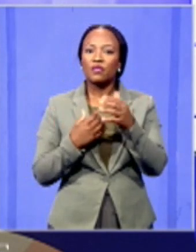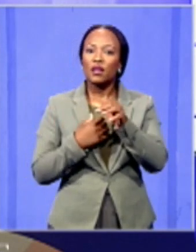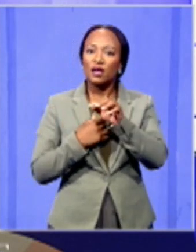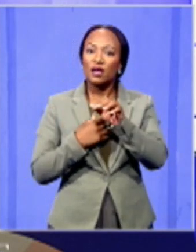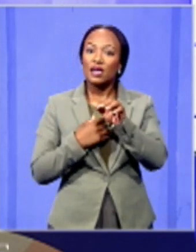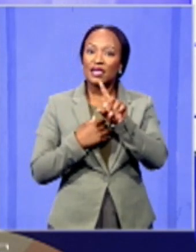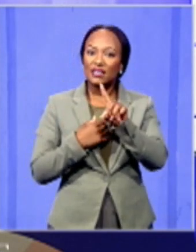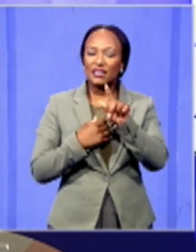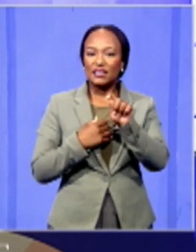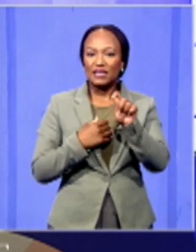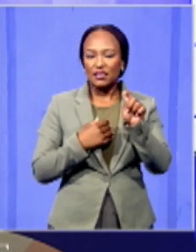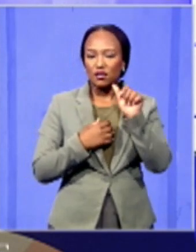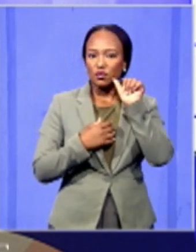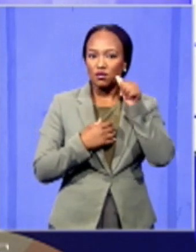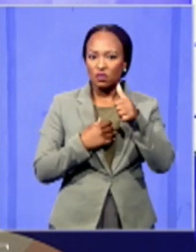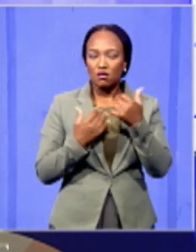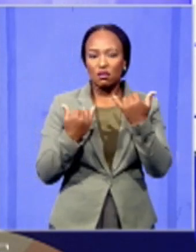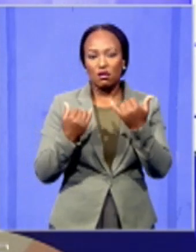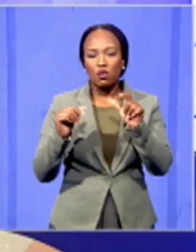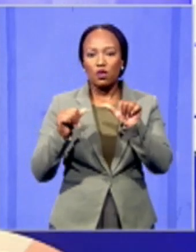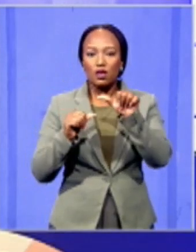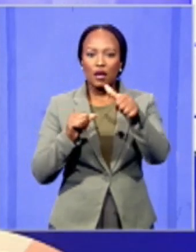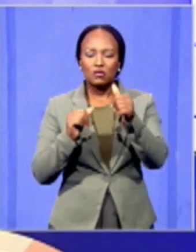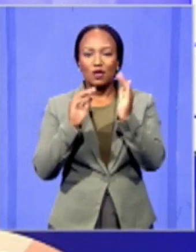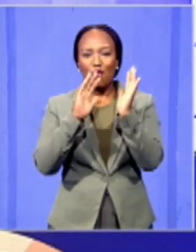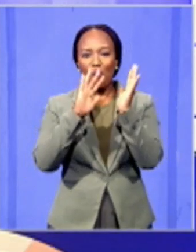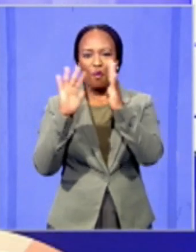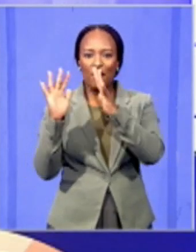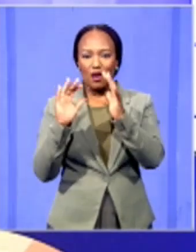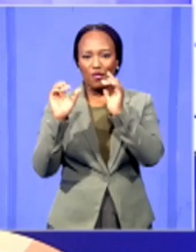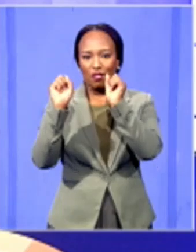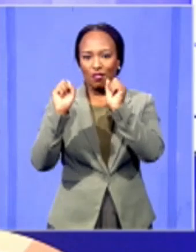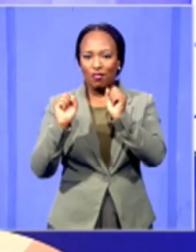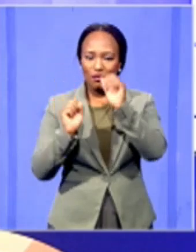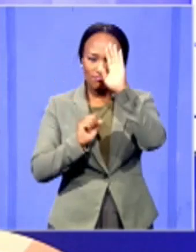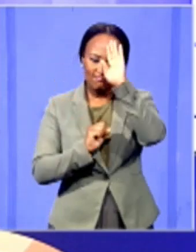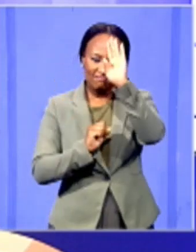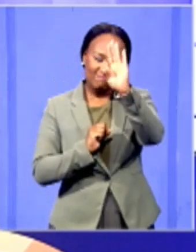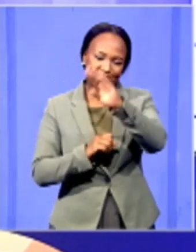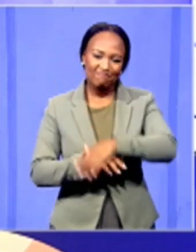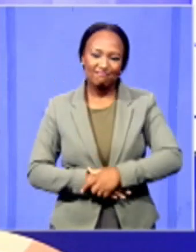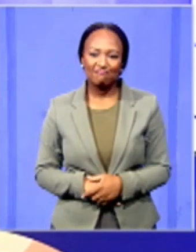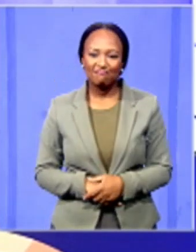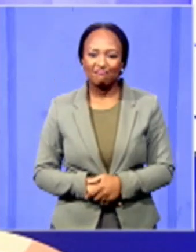le go SABC Legae go sasa ga bjale go tla latela kakanyo ya maemo a boso ga botse